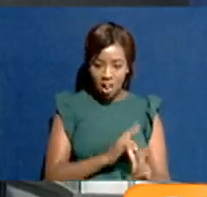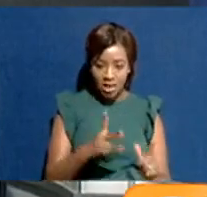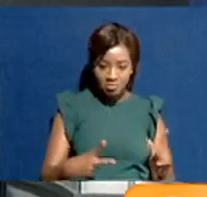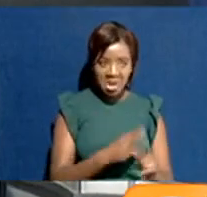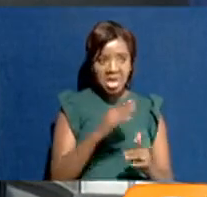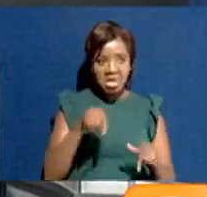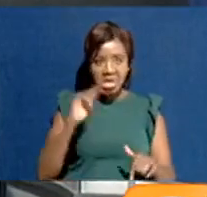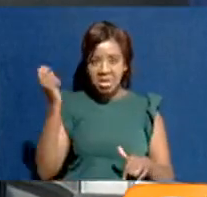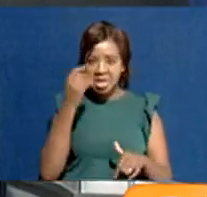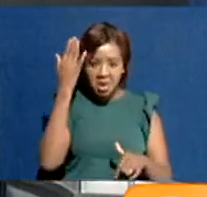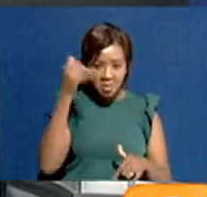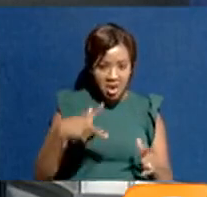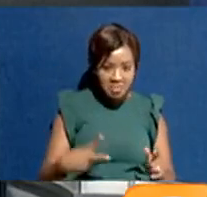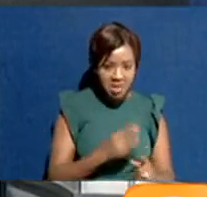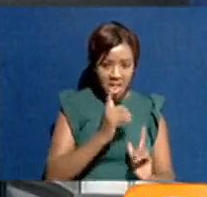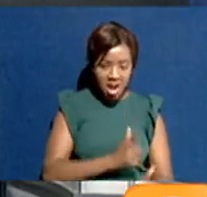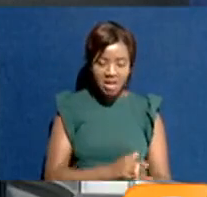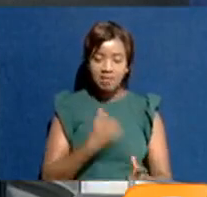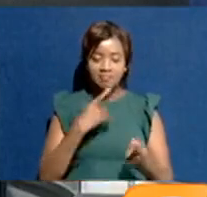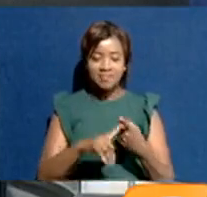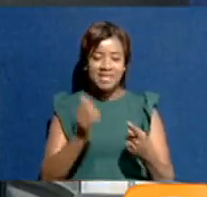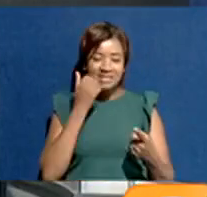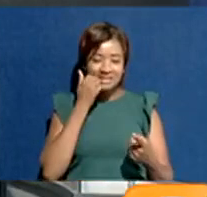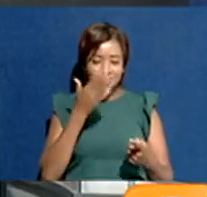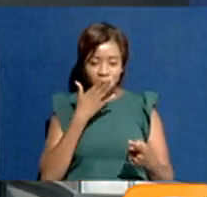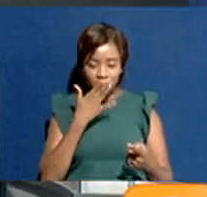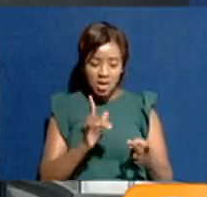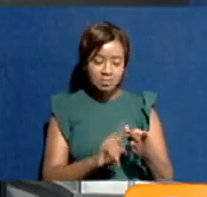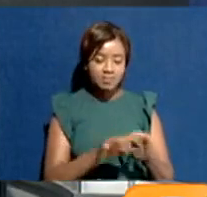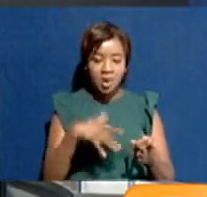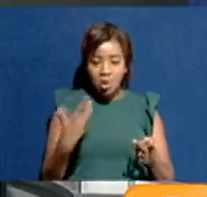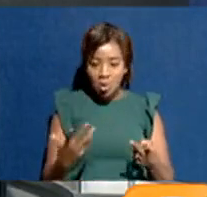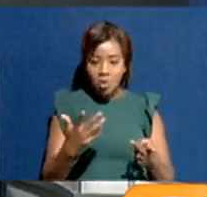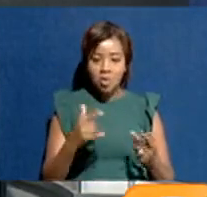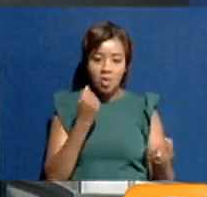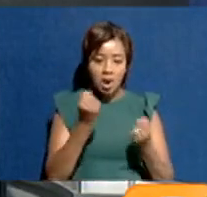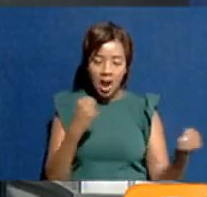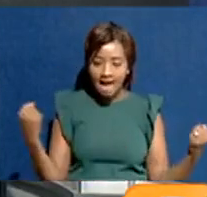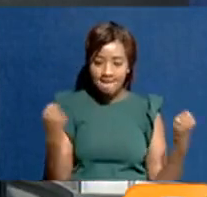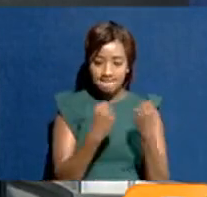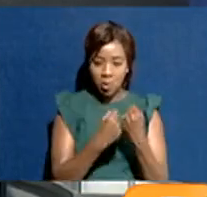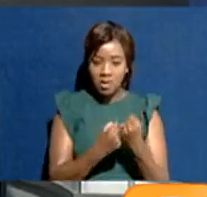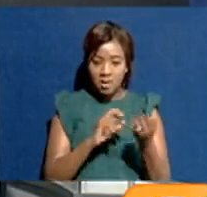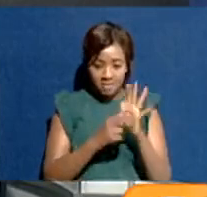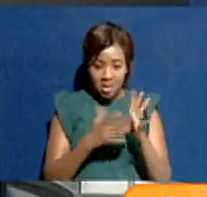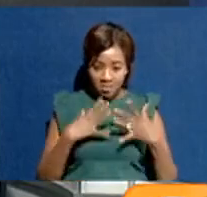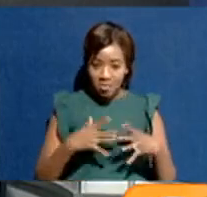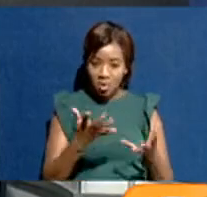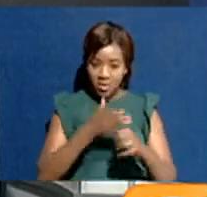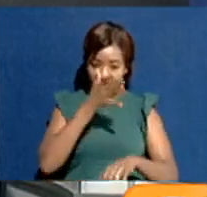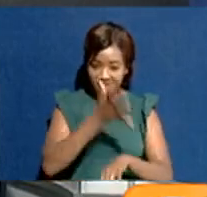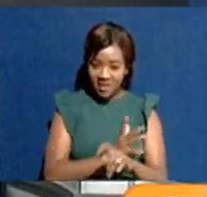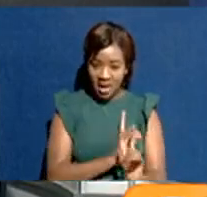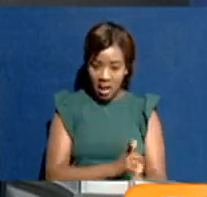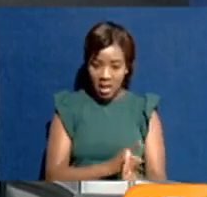road accidents and diabetes. This means the number of people who need prostheses in the country is increasing. To address this, a